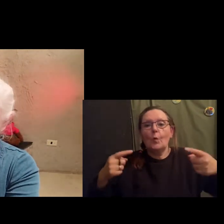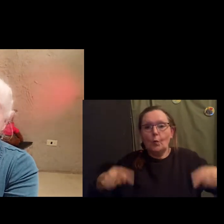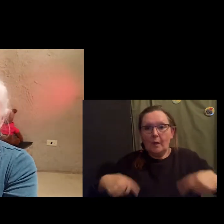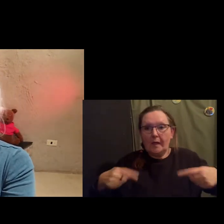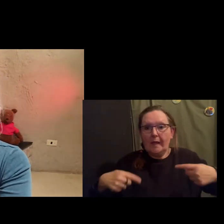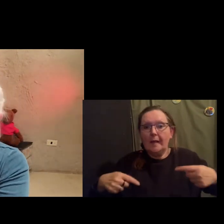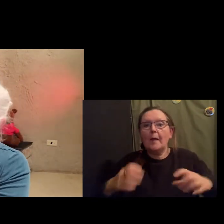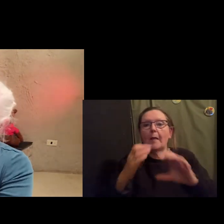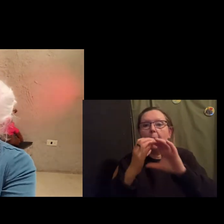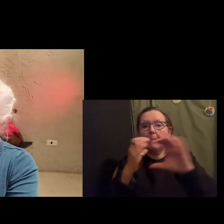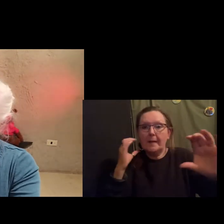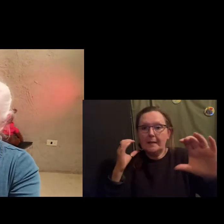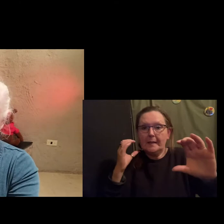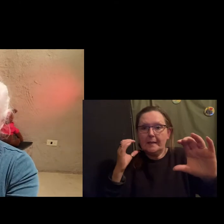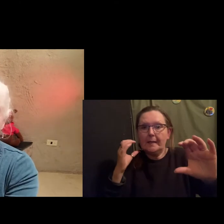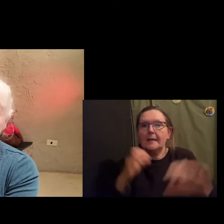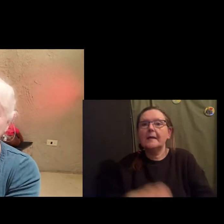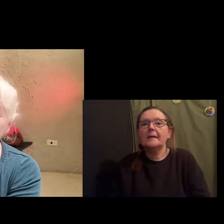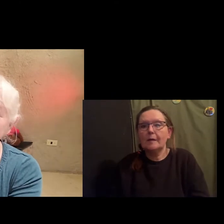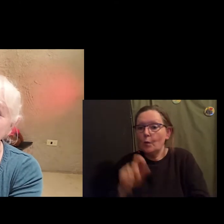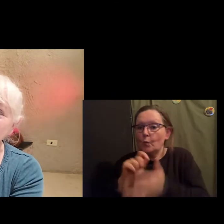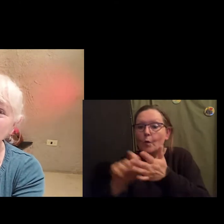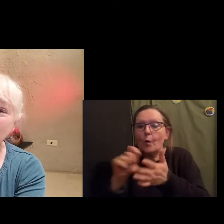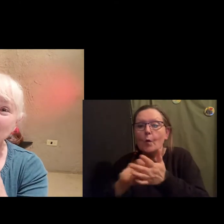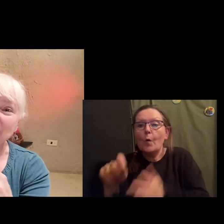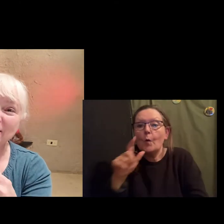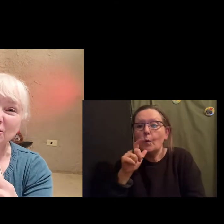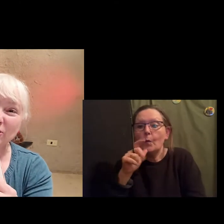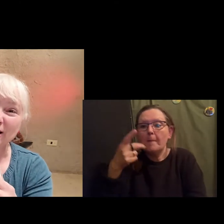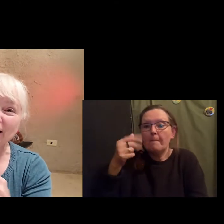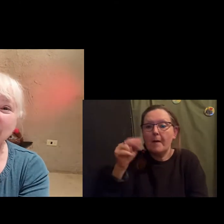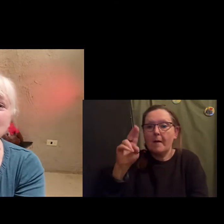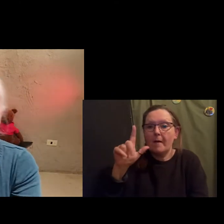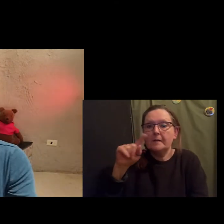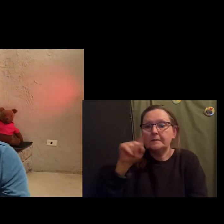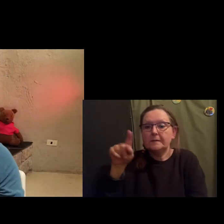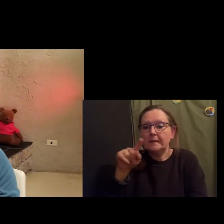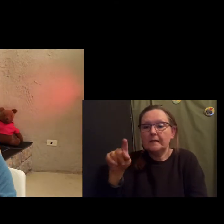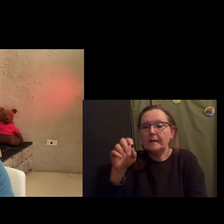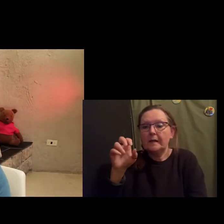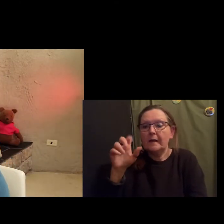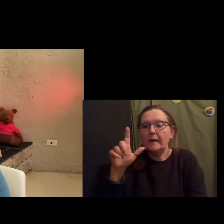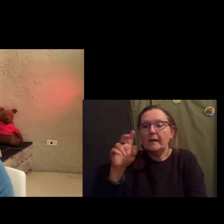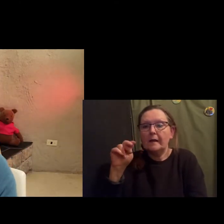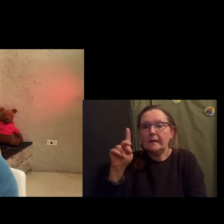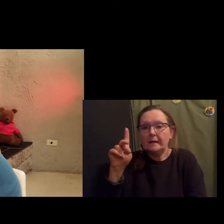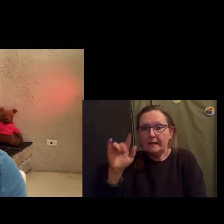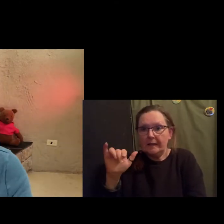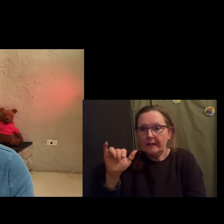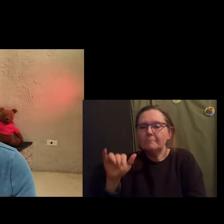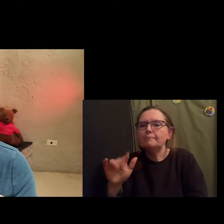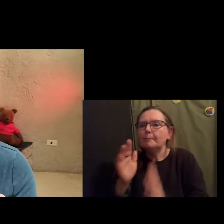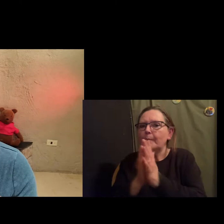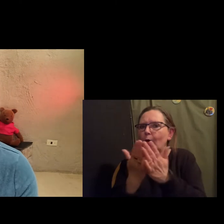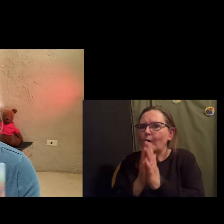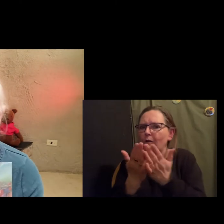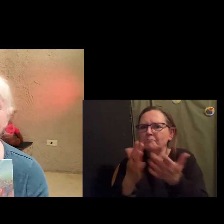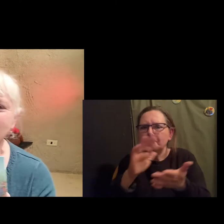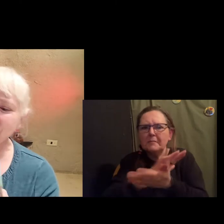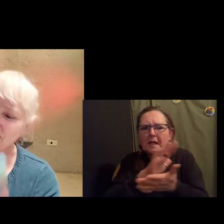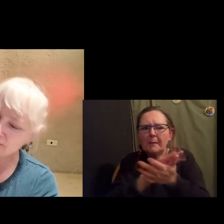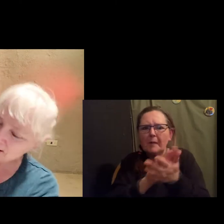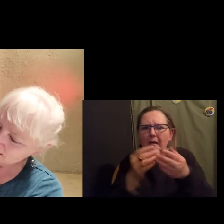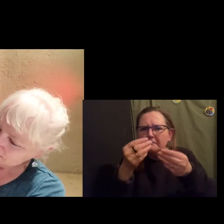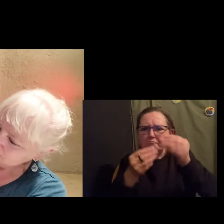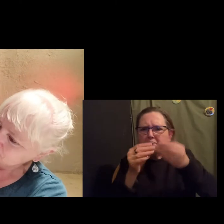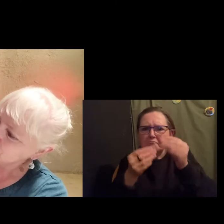Zielinski. And it's called Lift the Flaps and Turning Things. We'll see how much we can do with this. Let's try it.